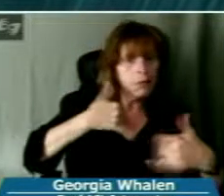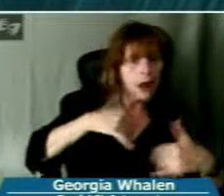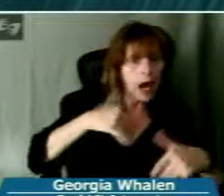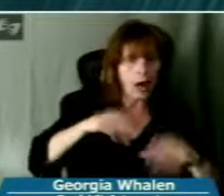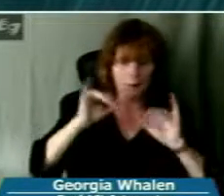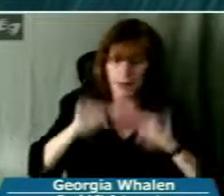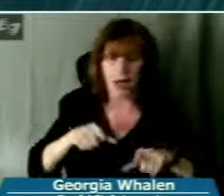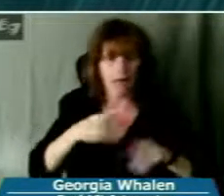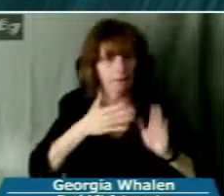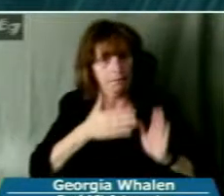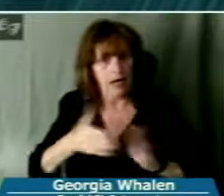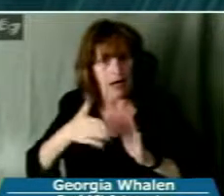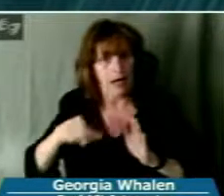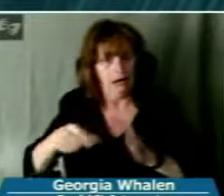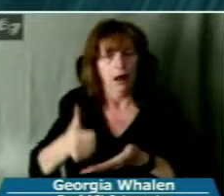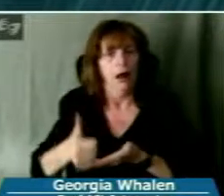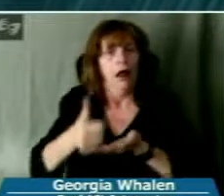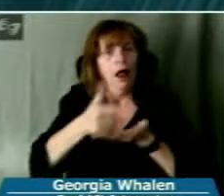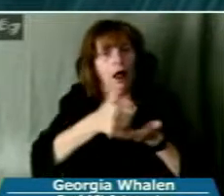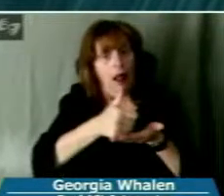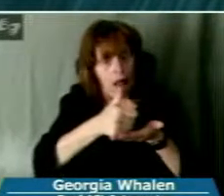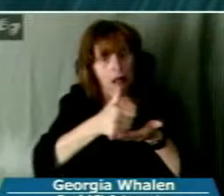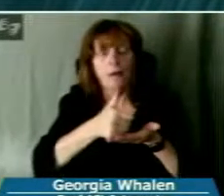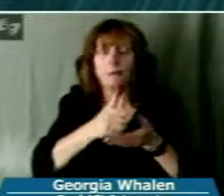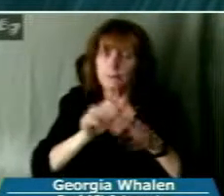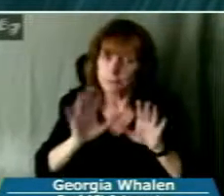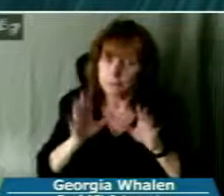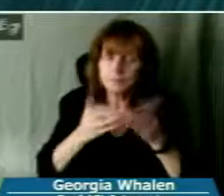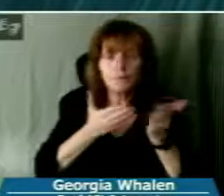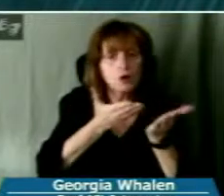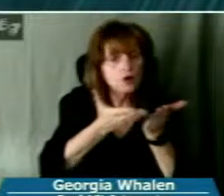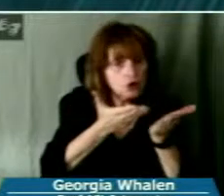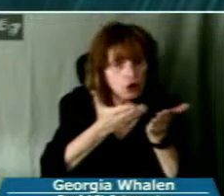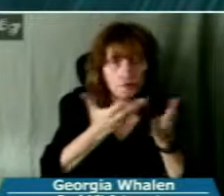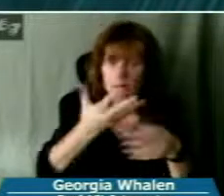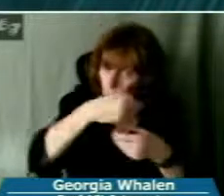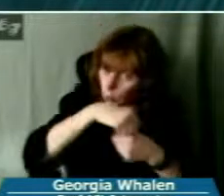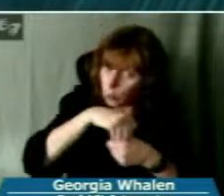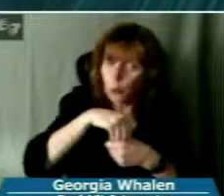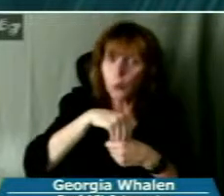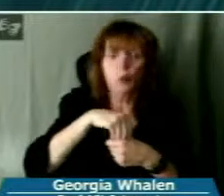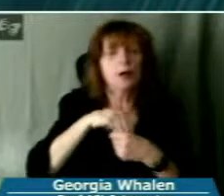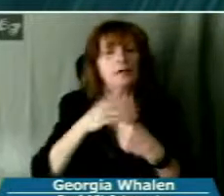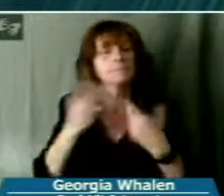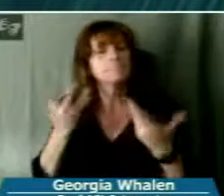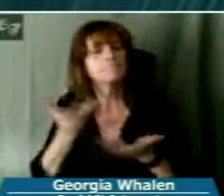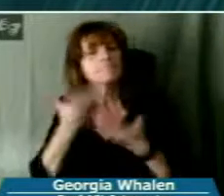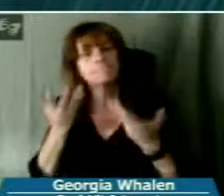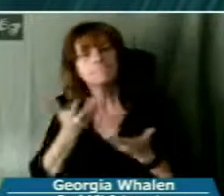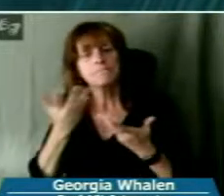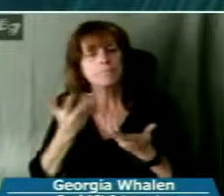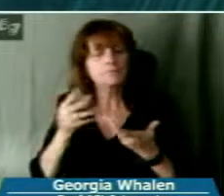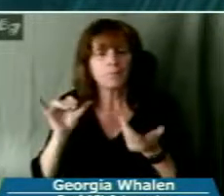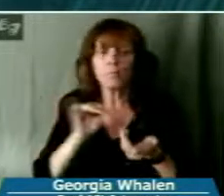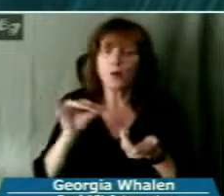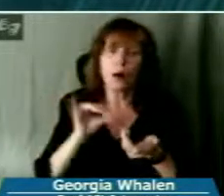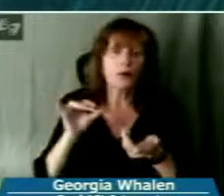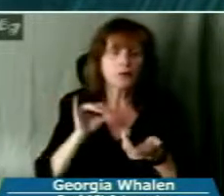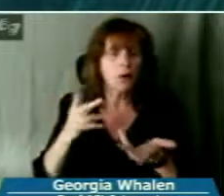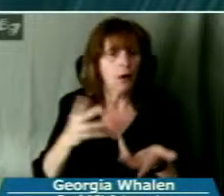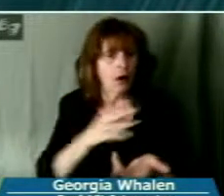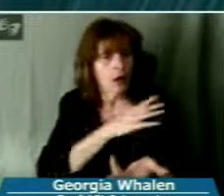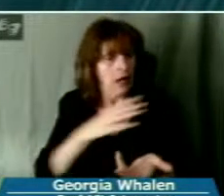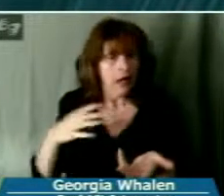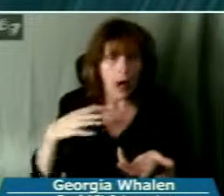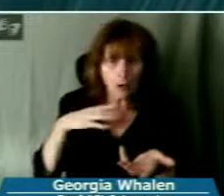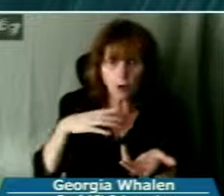going to be everything from the services that you experience each and every day at your doorstep through to things like how council operate